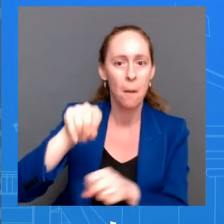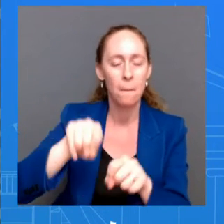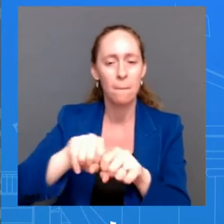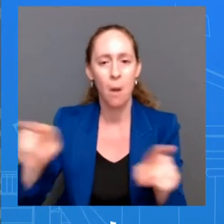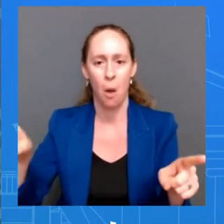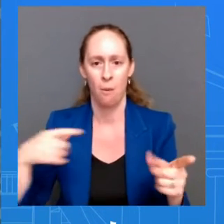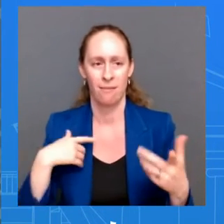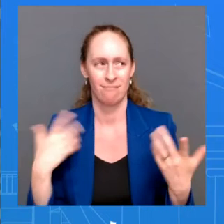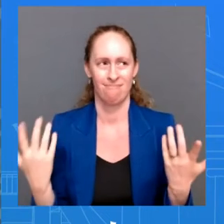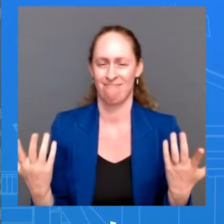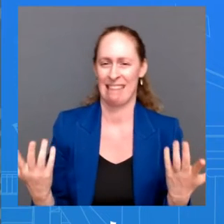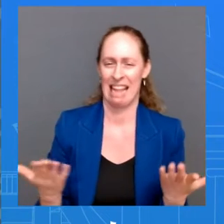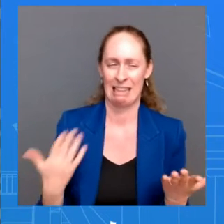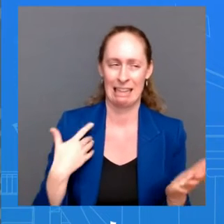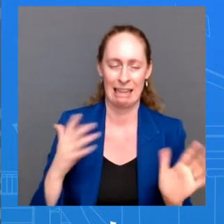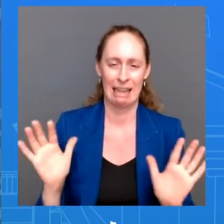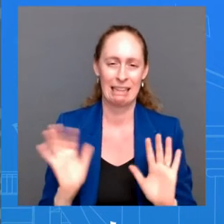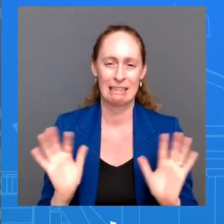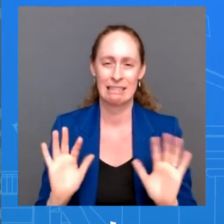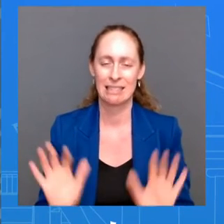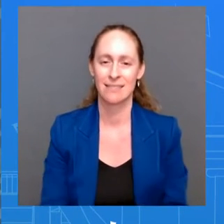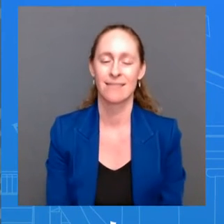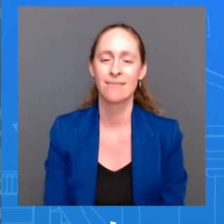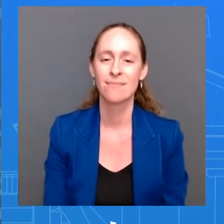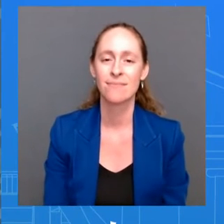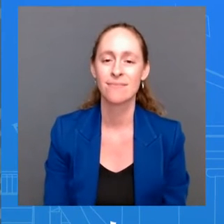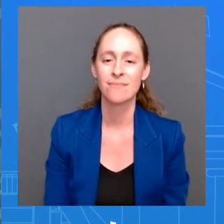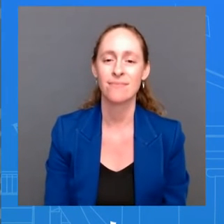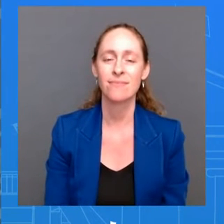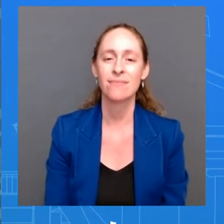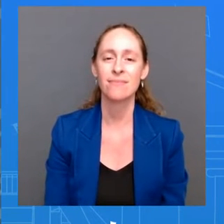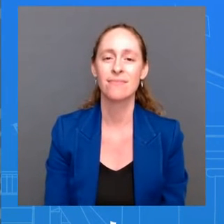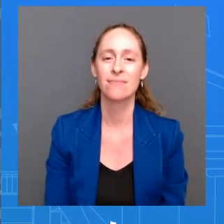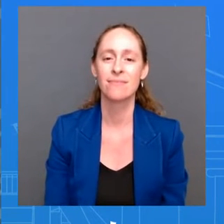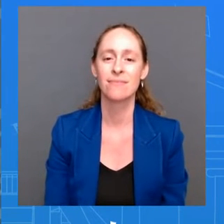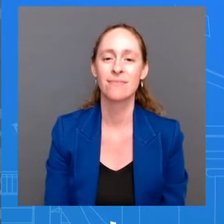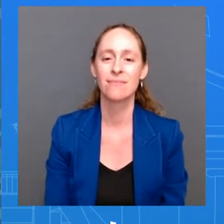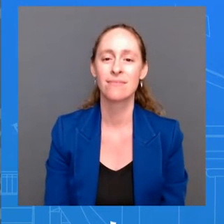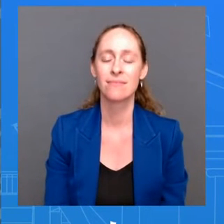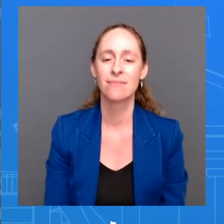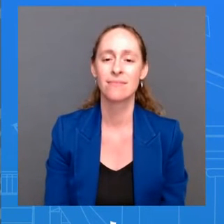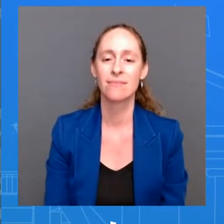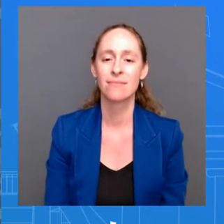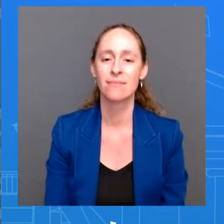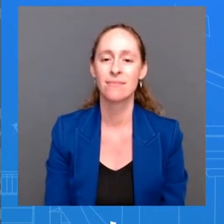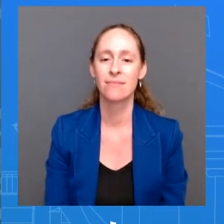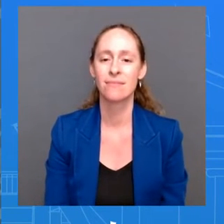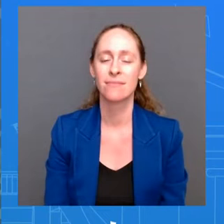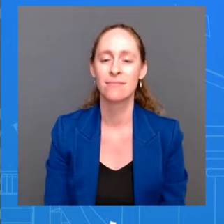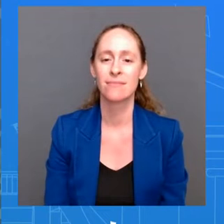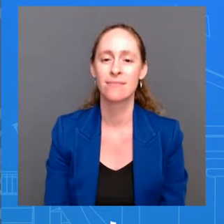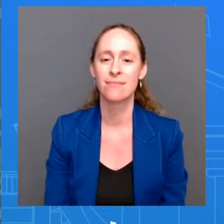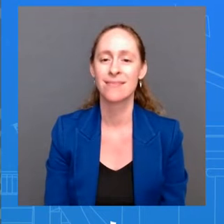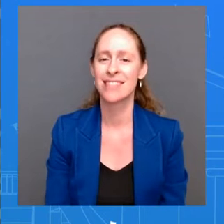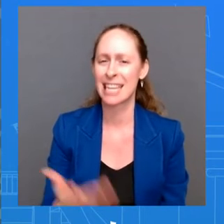Reduction Act and how important the president believes it to deliver that to the middle class, to the American